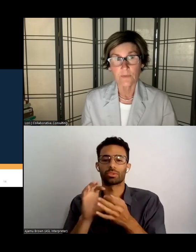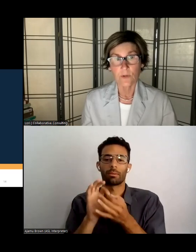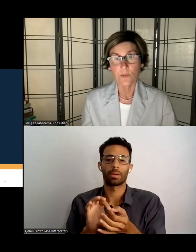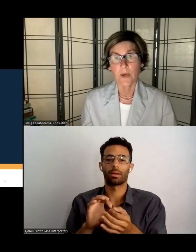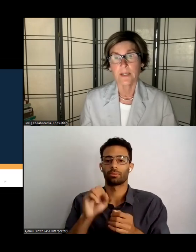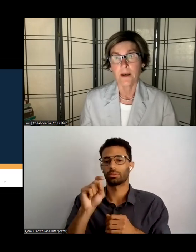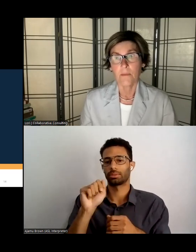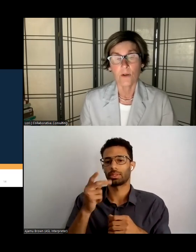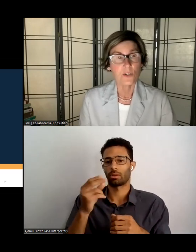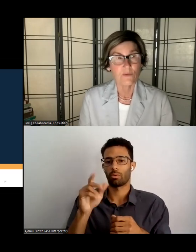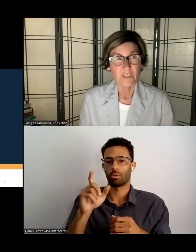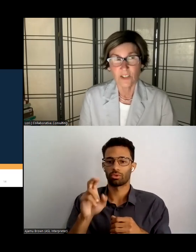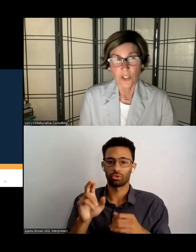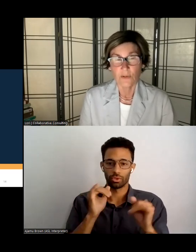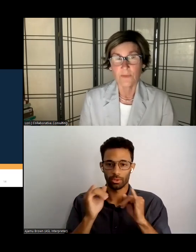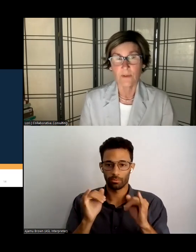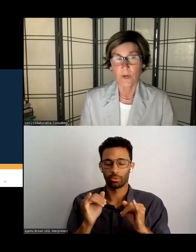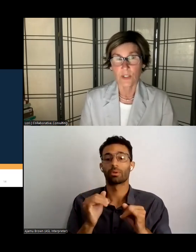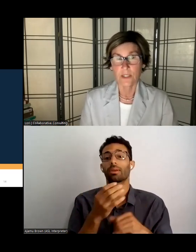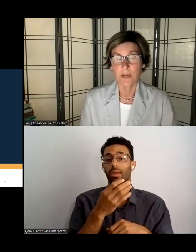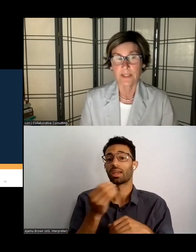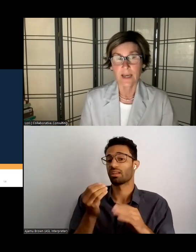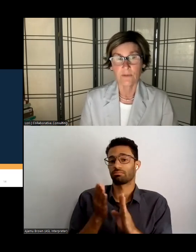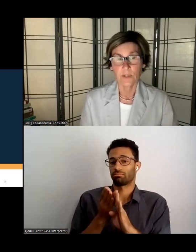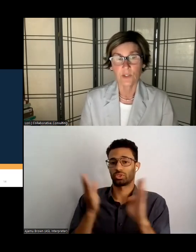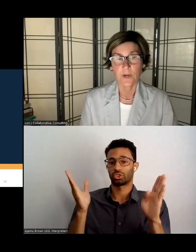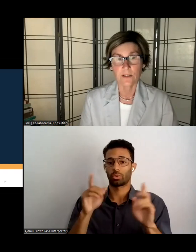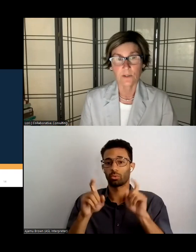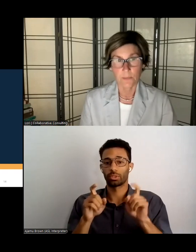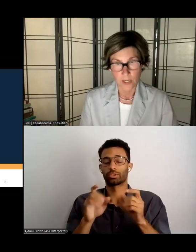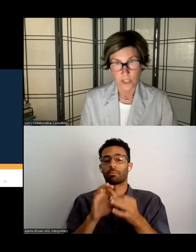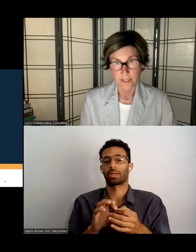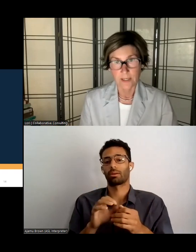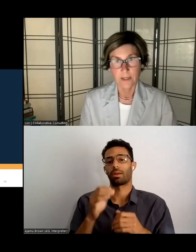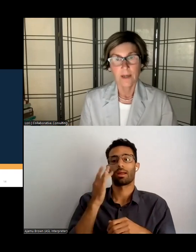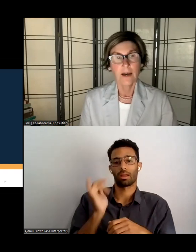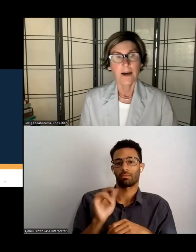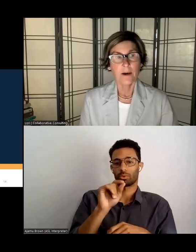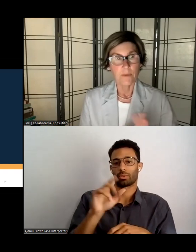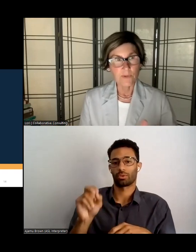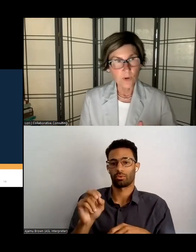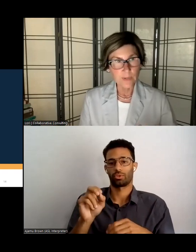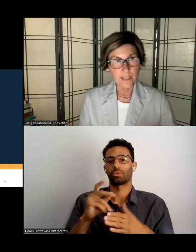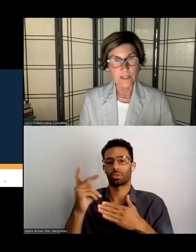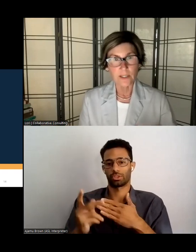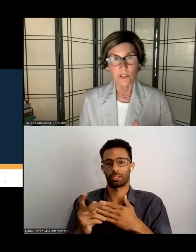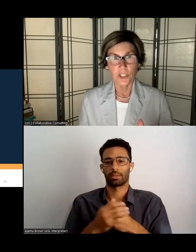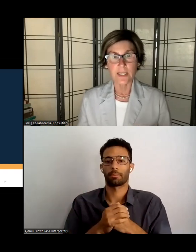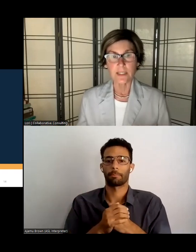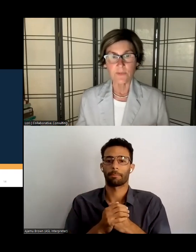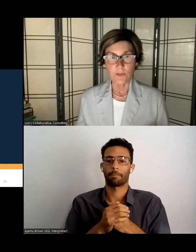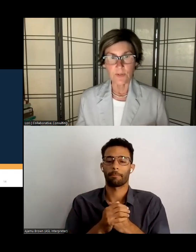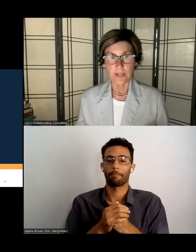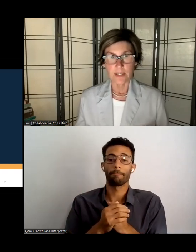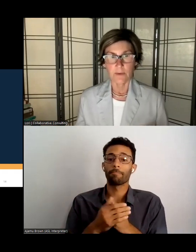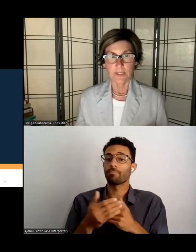stakeholder interviews, but also in general, if you have questions about the California 2030 project. But before we get started,